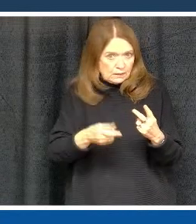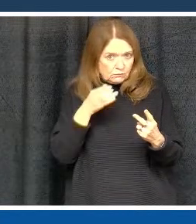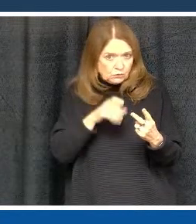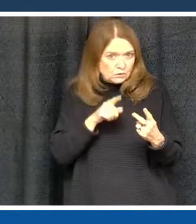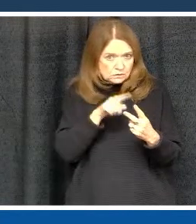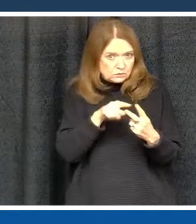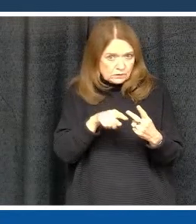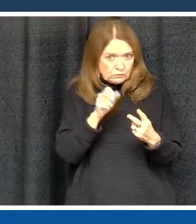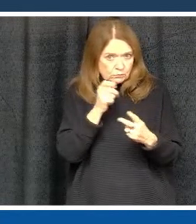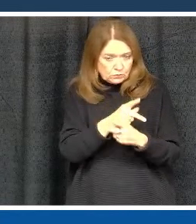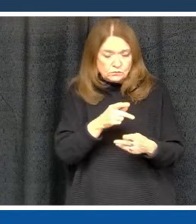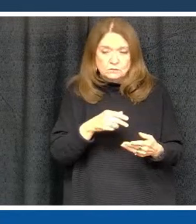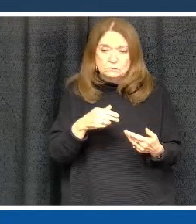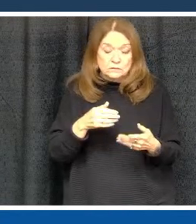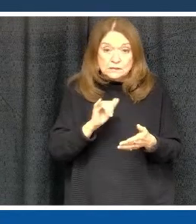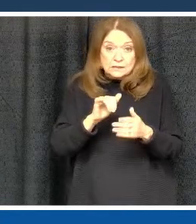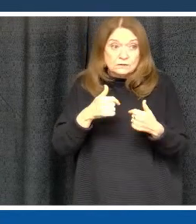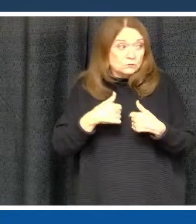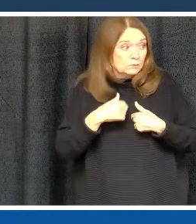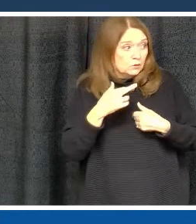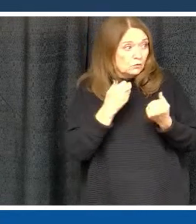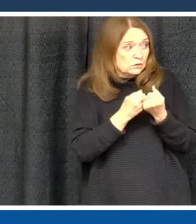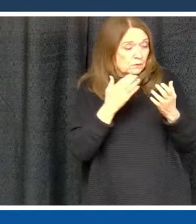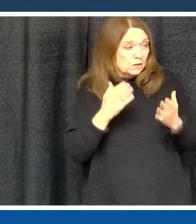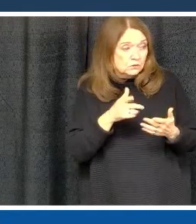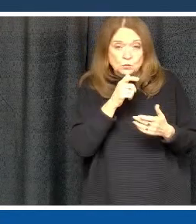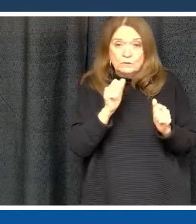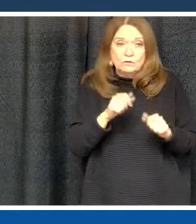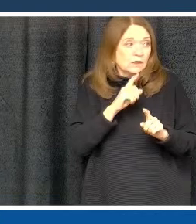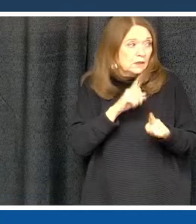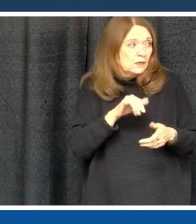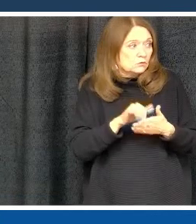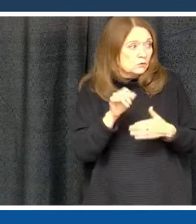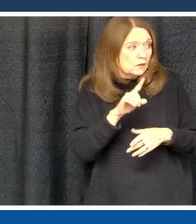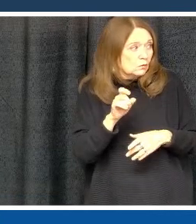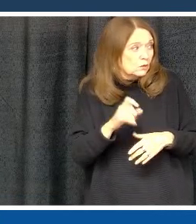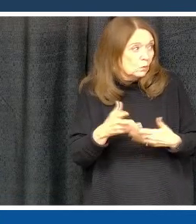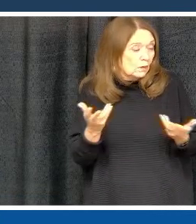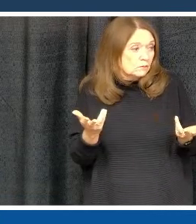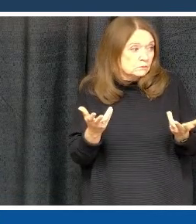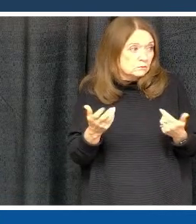Generally, that's true. Is that directed to the sponsor? Whoever can answer that question.